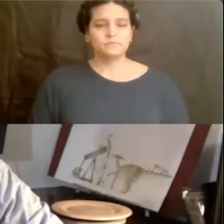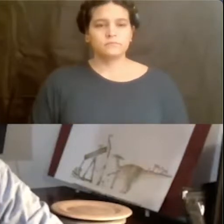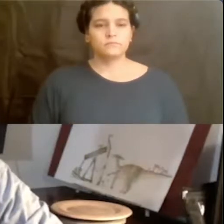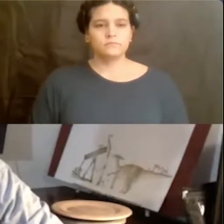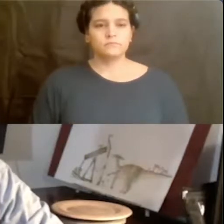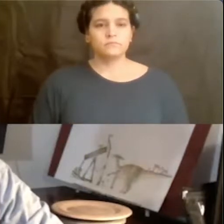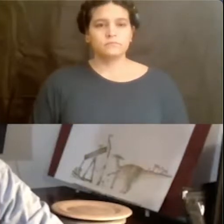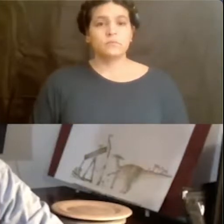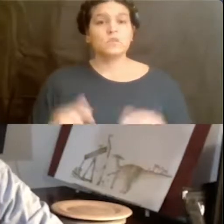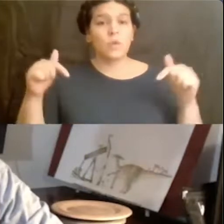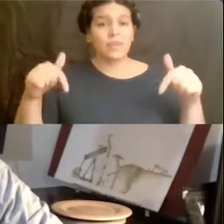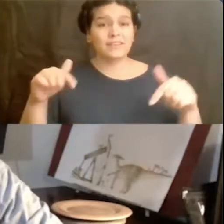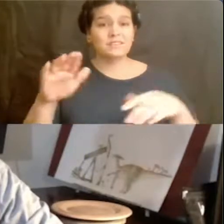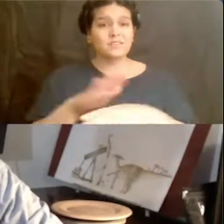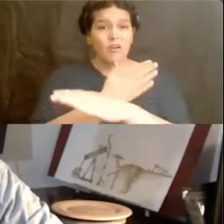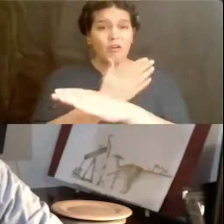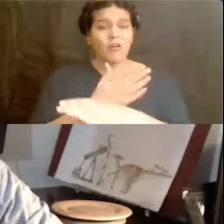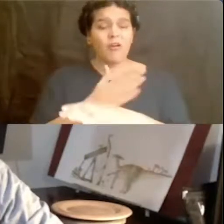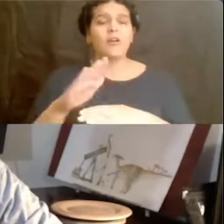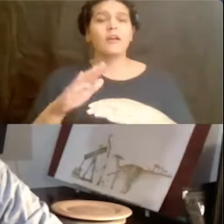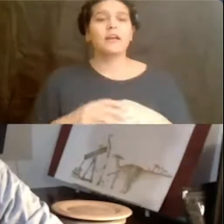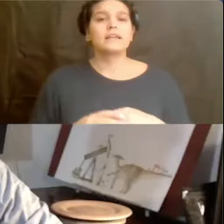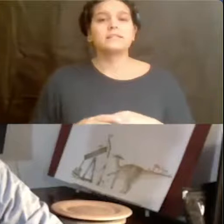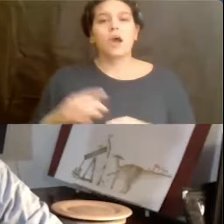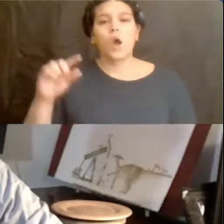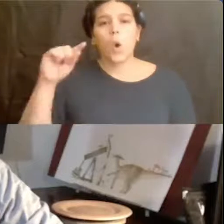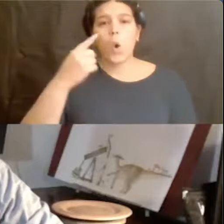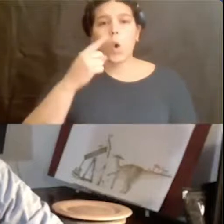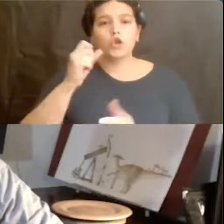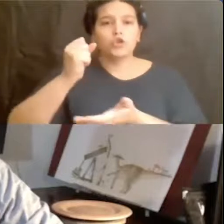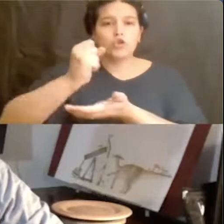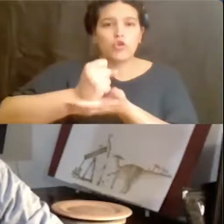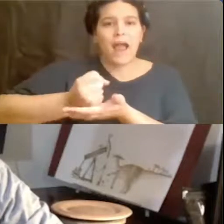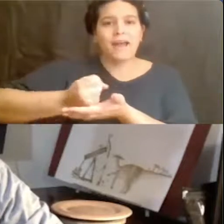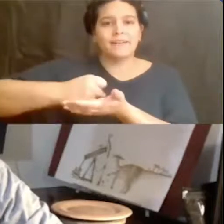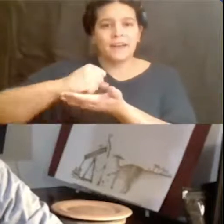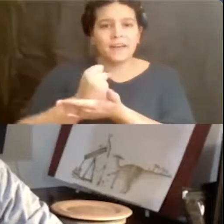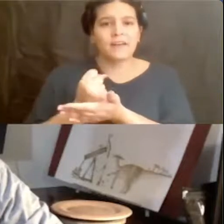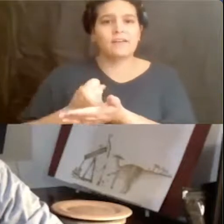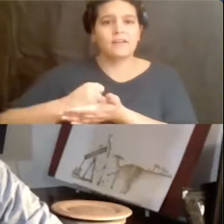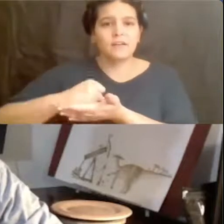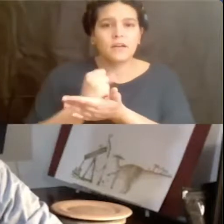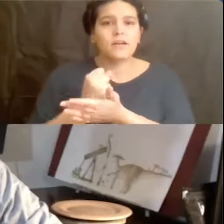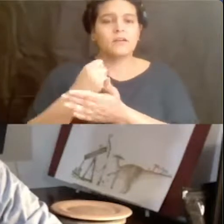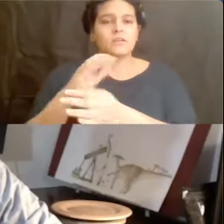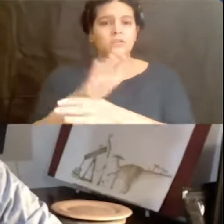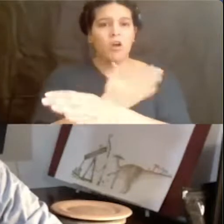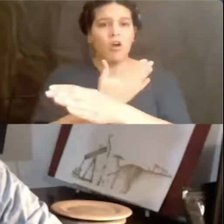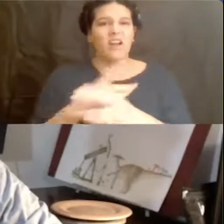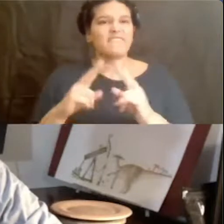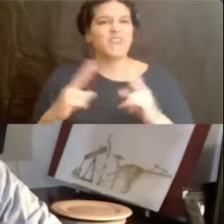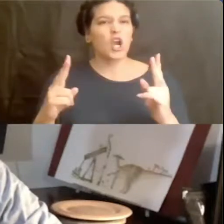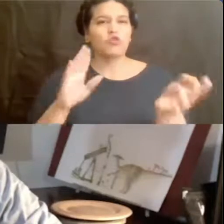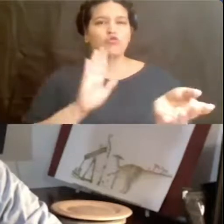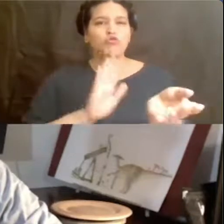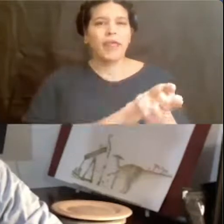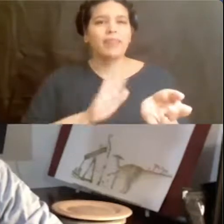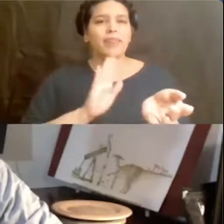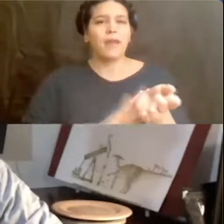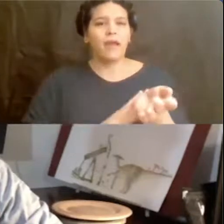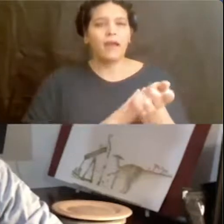So this song is a corn grinding song, and this song is very rhythmic.